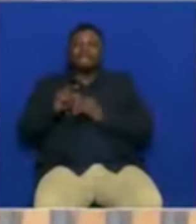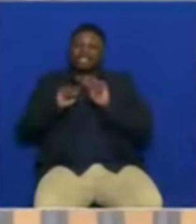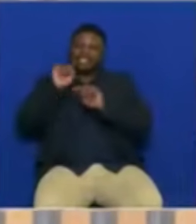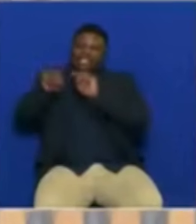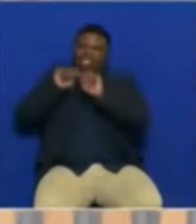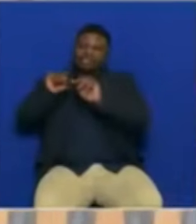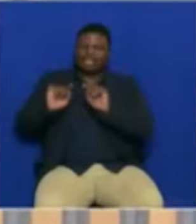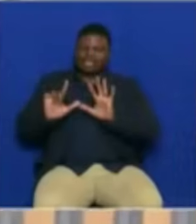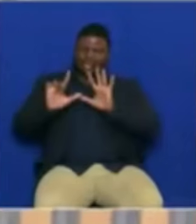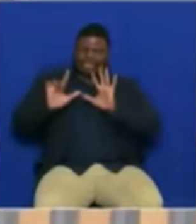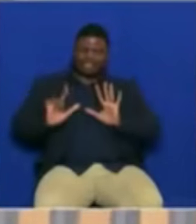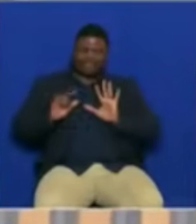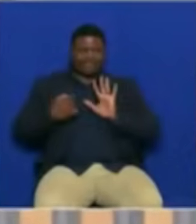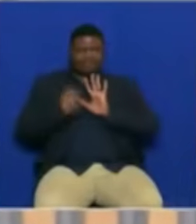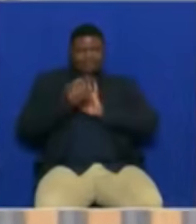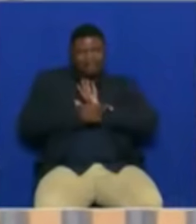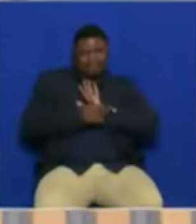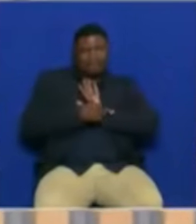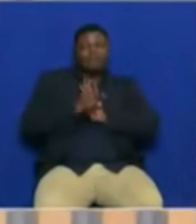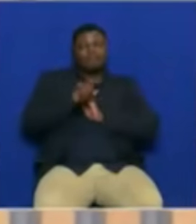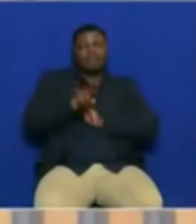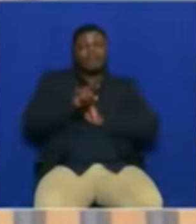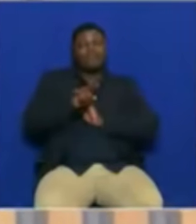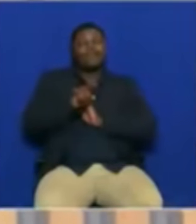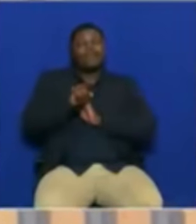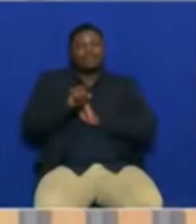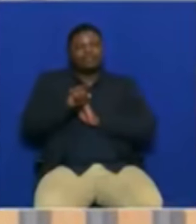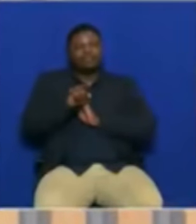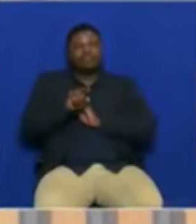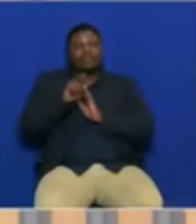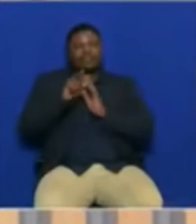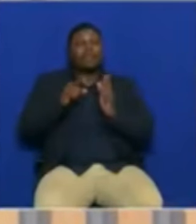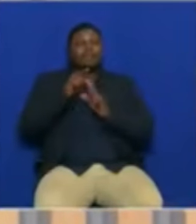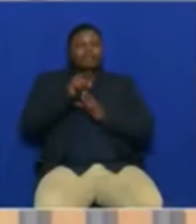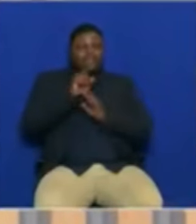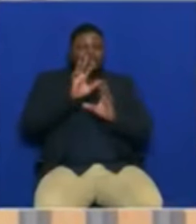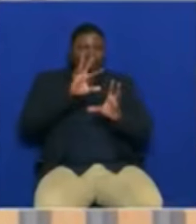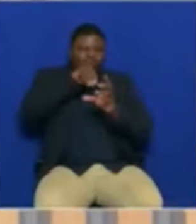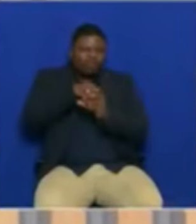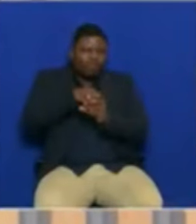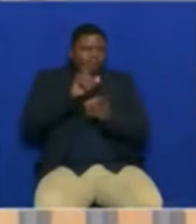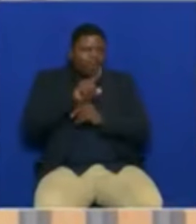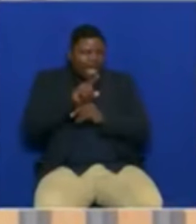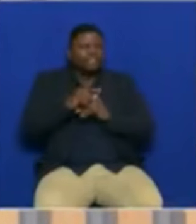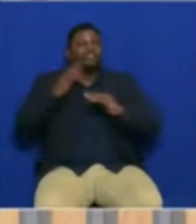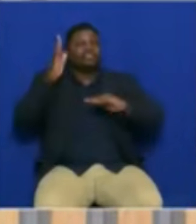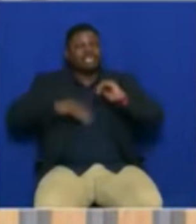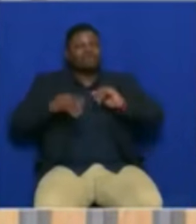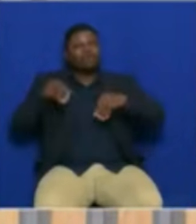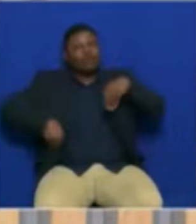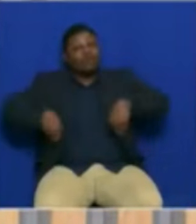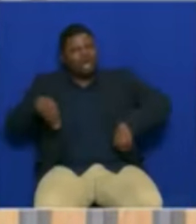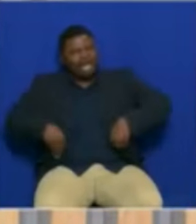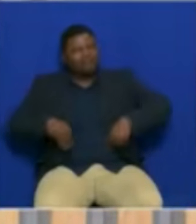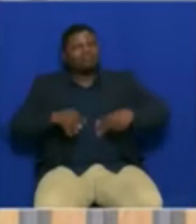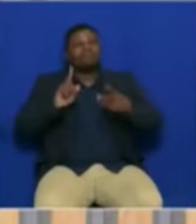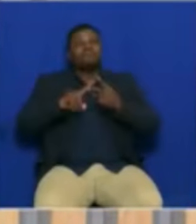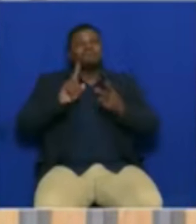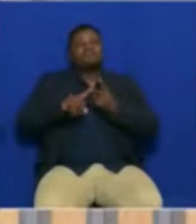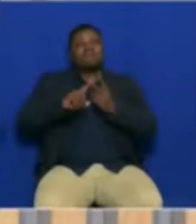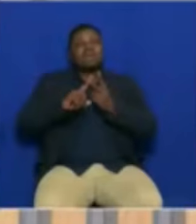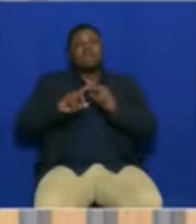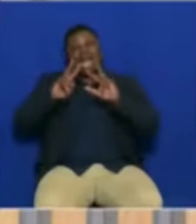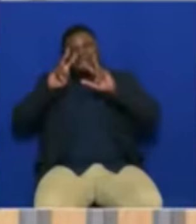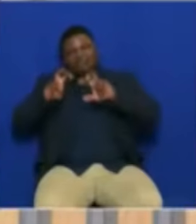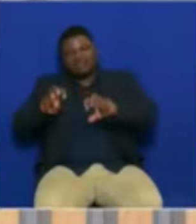comprehensive way, which includes charges of corruption, defeating or obstructing the administration of justice, and